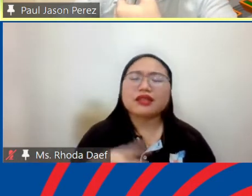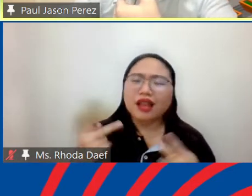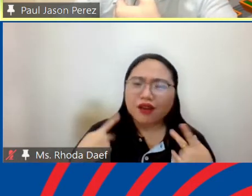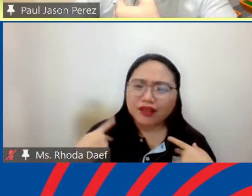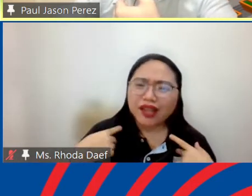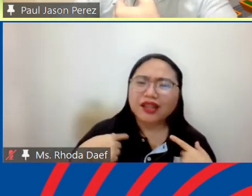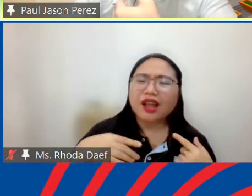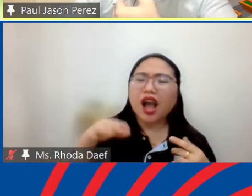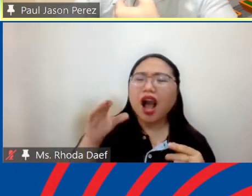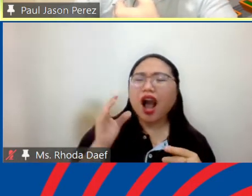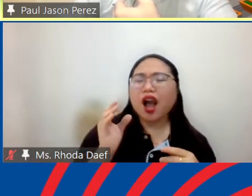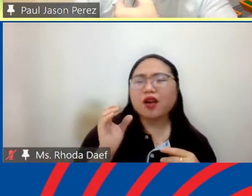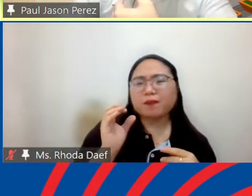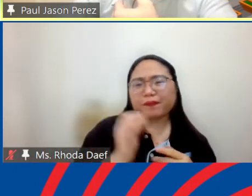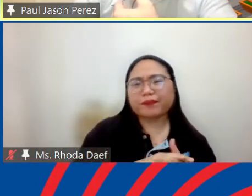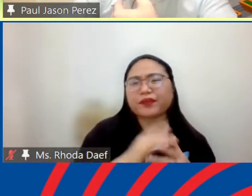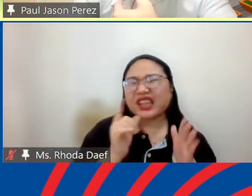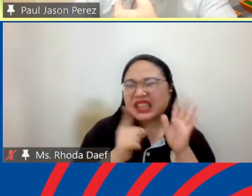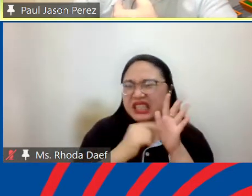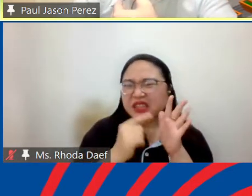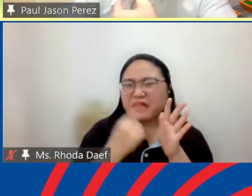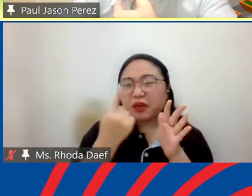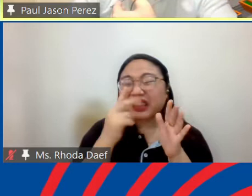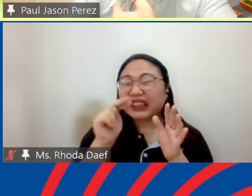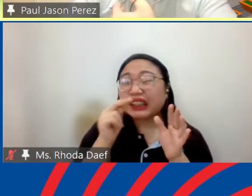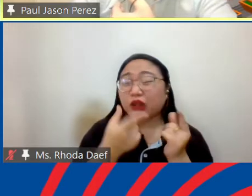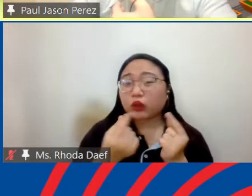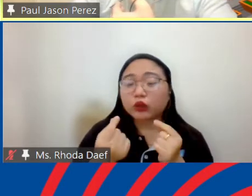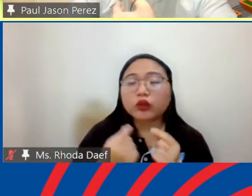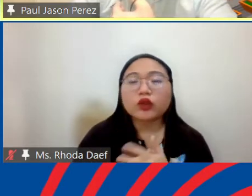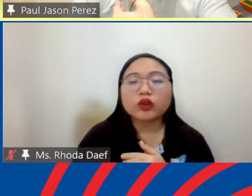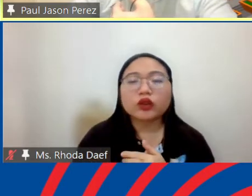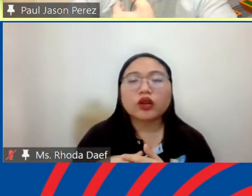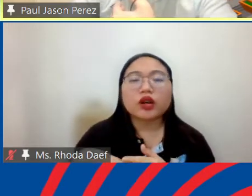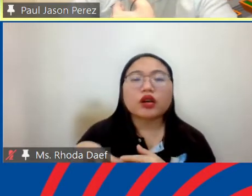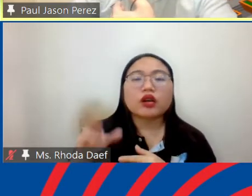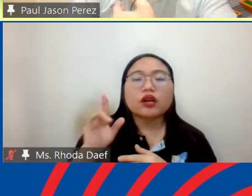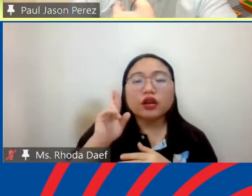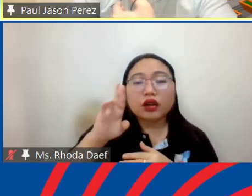occasional activities such as reappraisal,